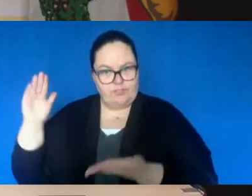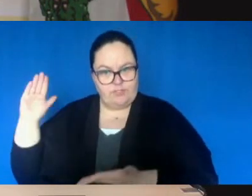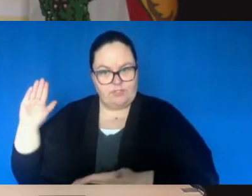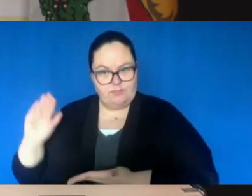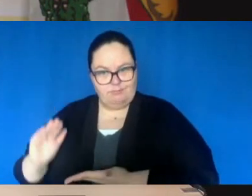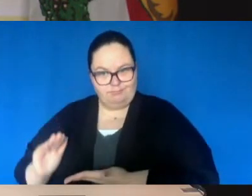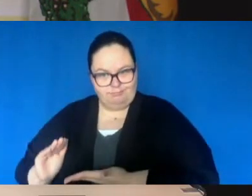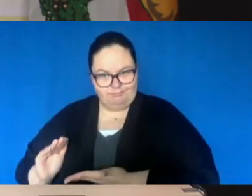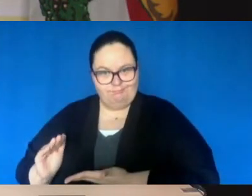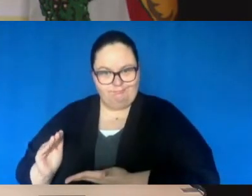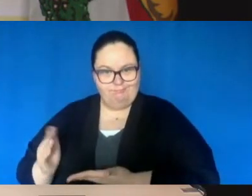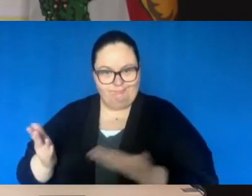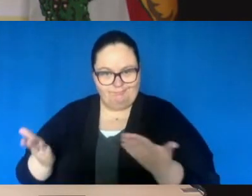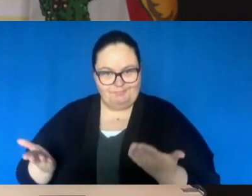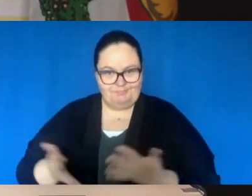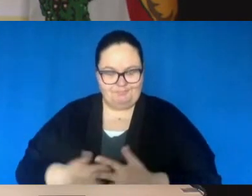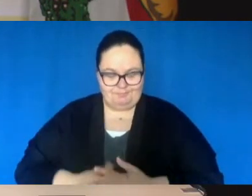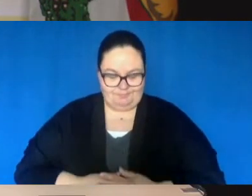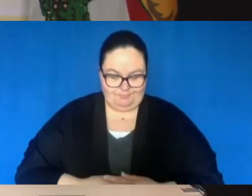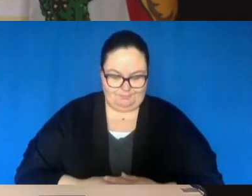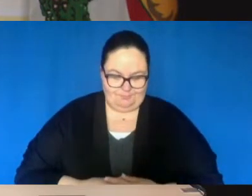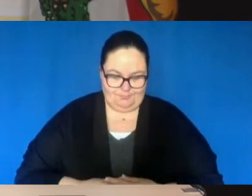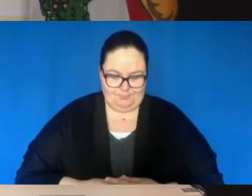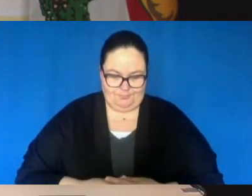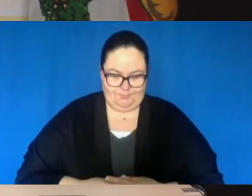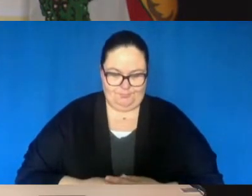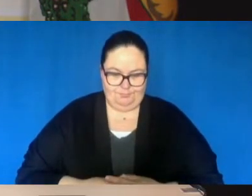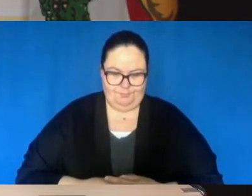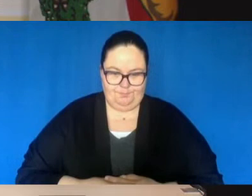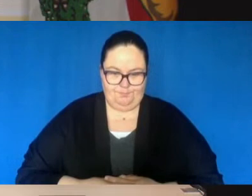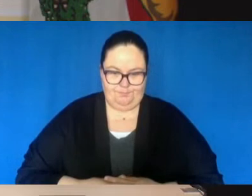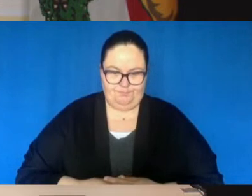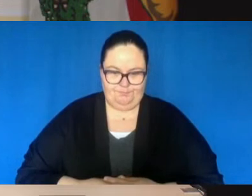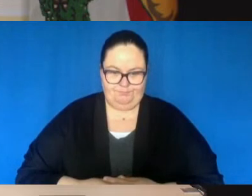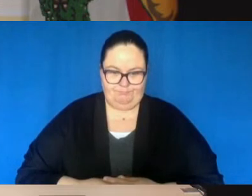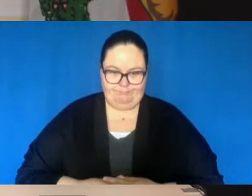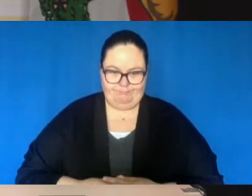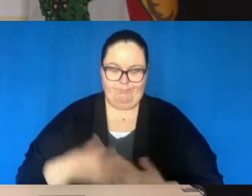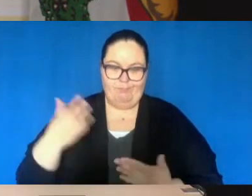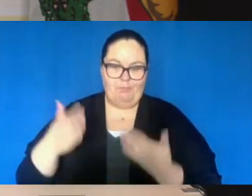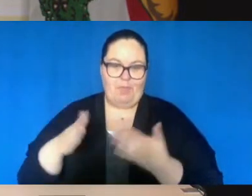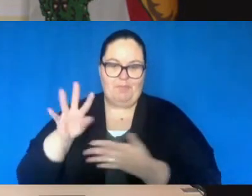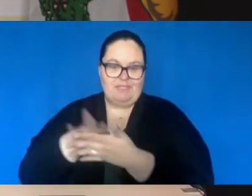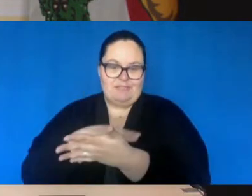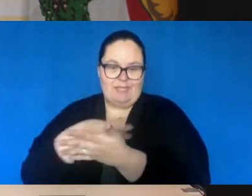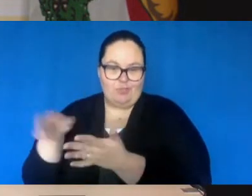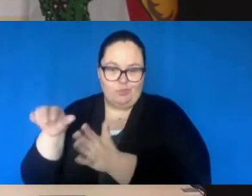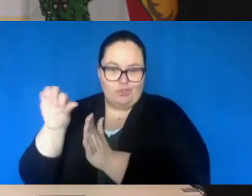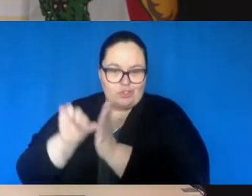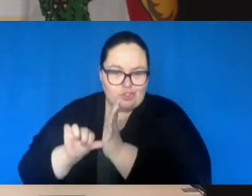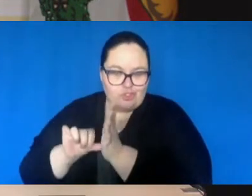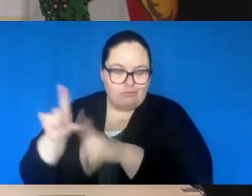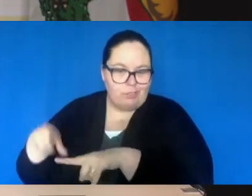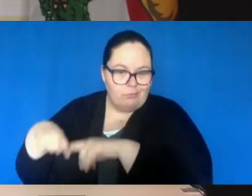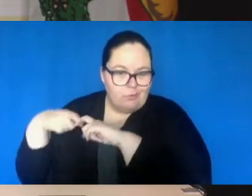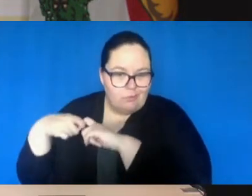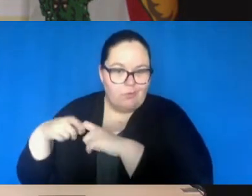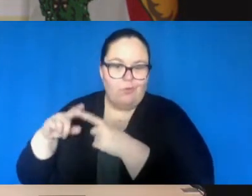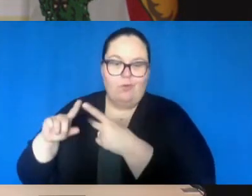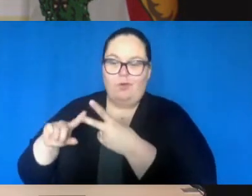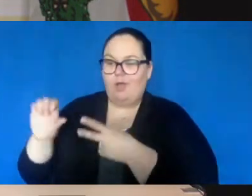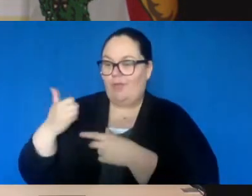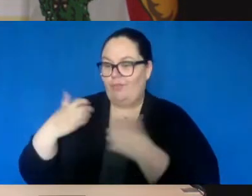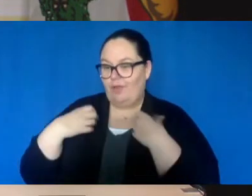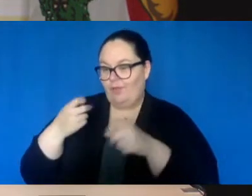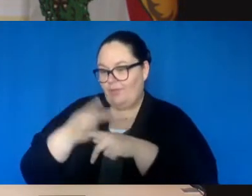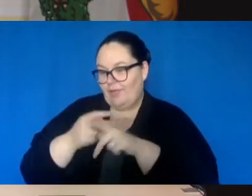things that are also happening and other care that's provided, elective or otherwise, in our other health care settings. So